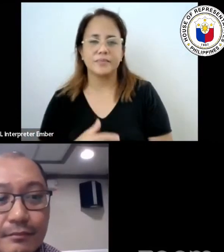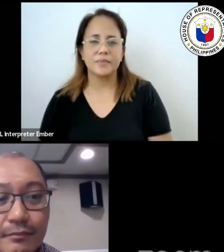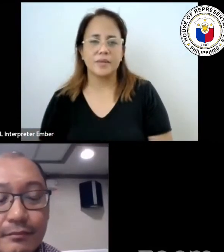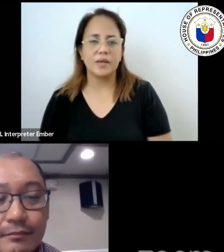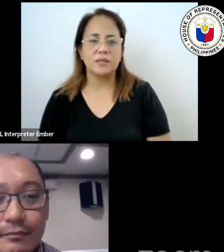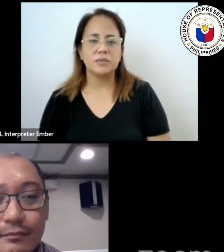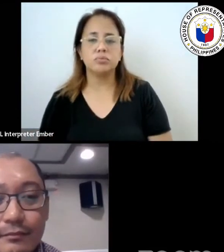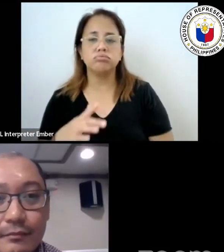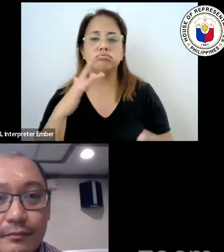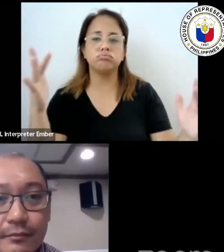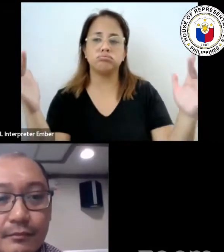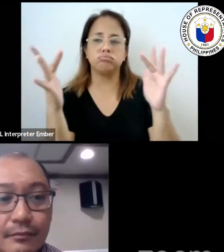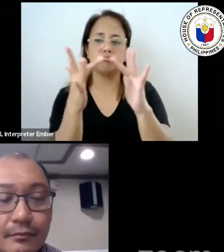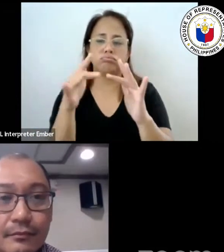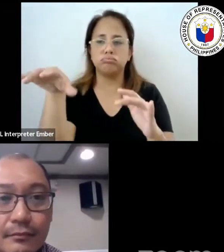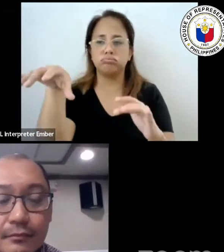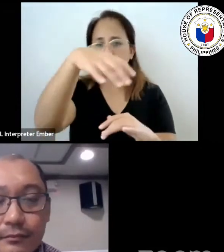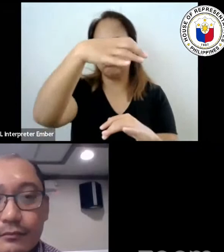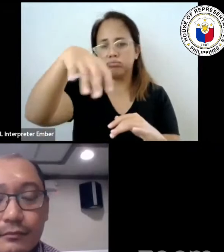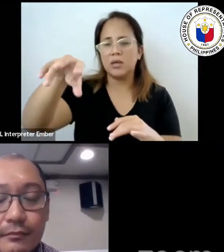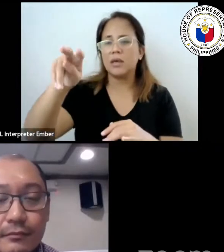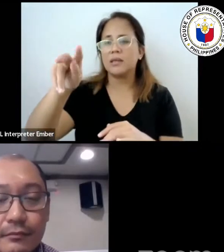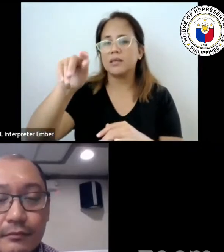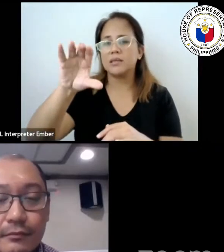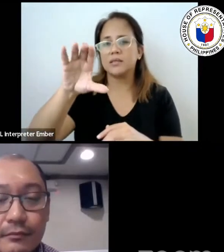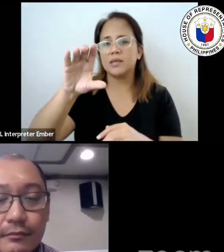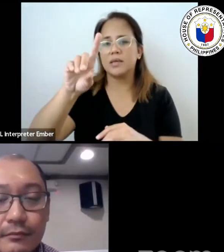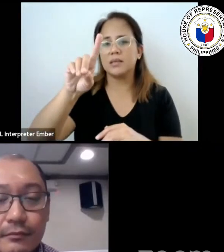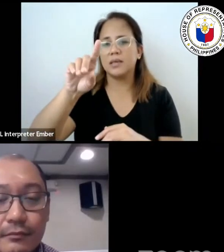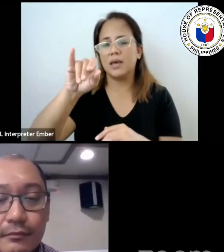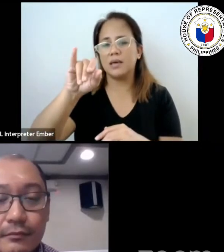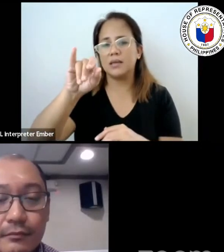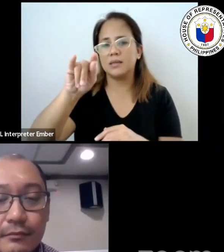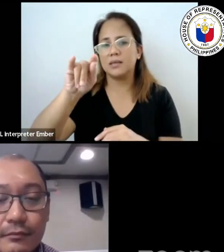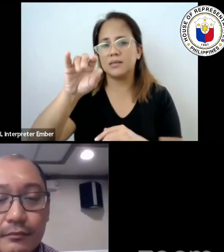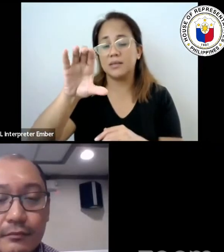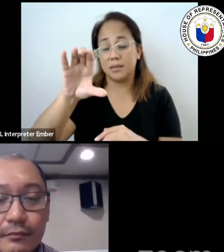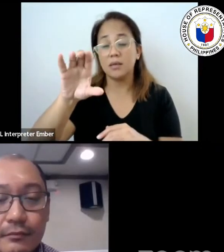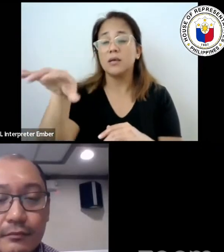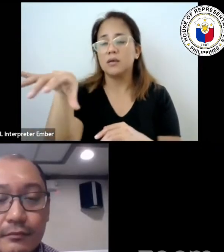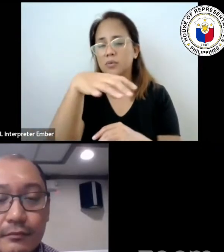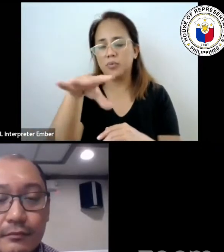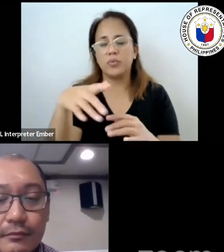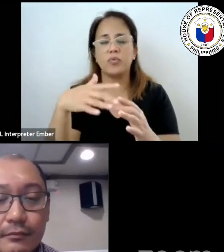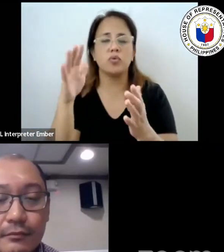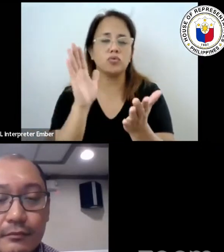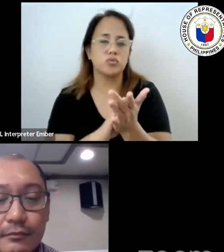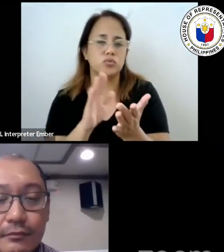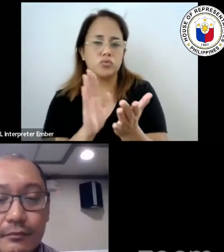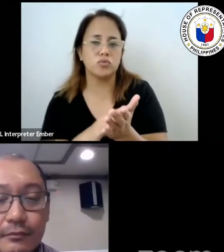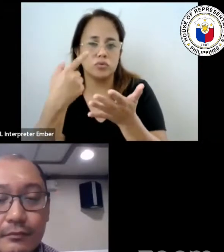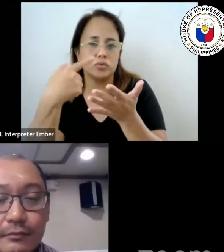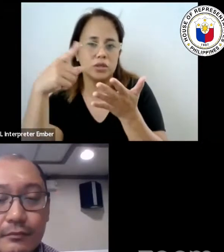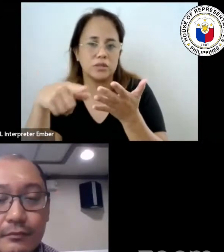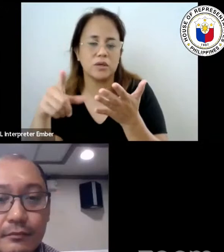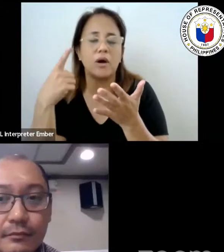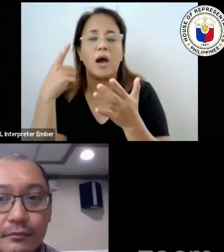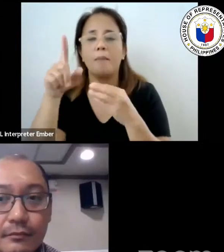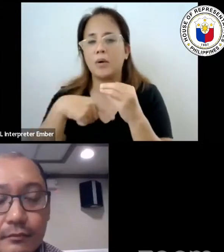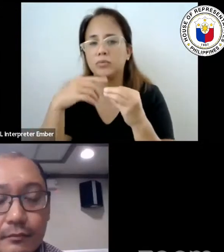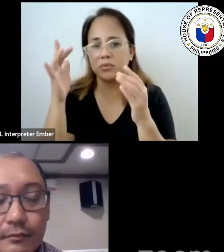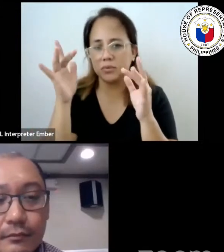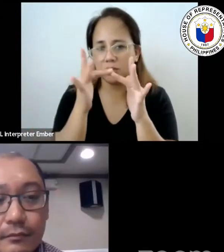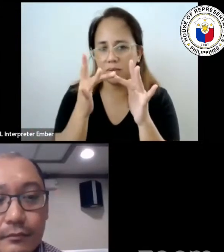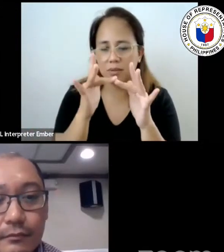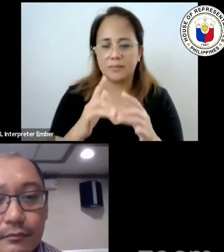will contact na lang NTC and the ICT, so yung school mapping ninyo for purpose of connectivity. Thank you.